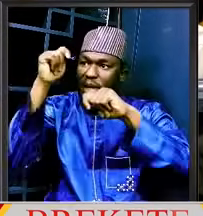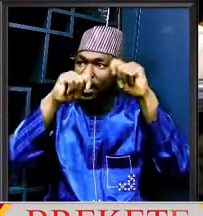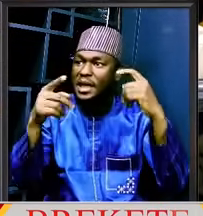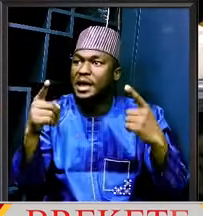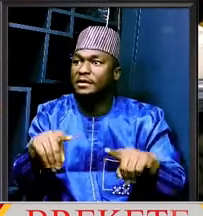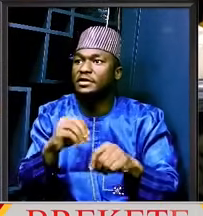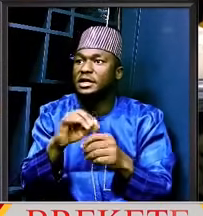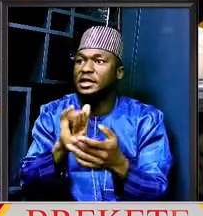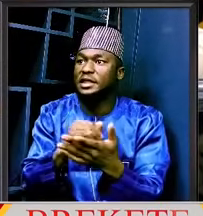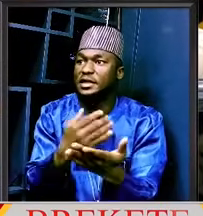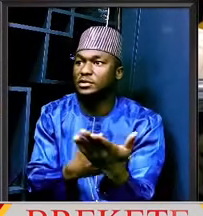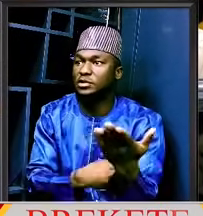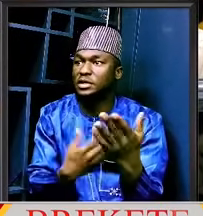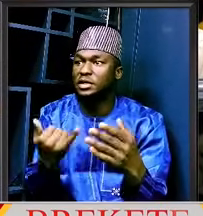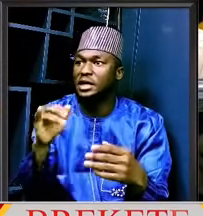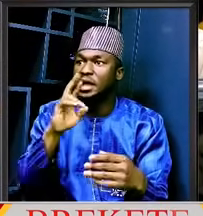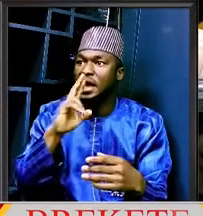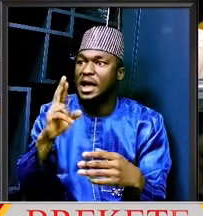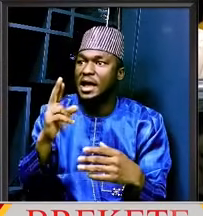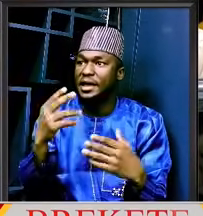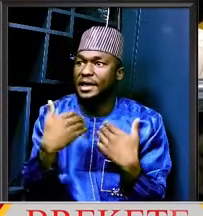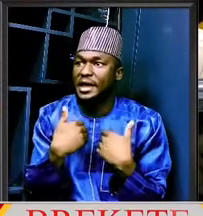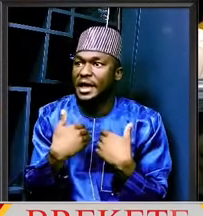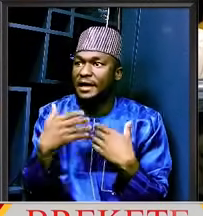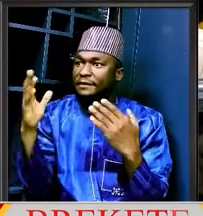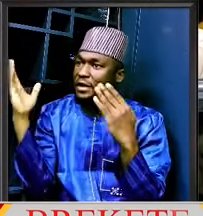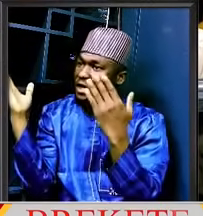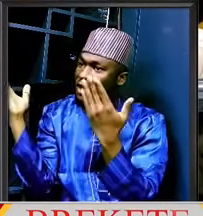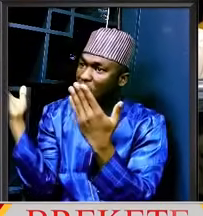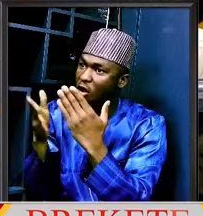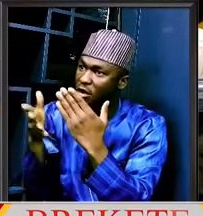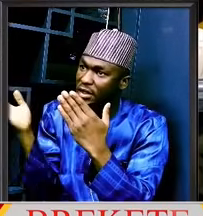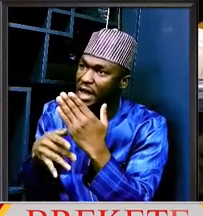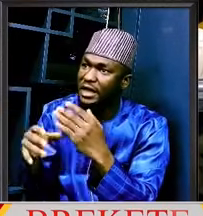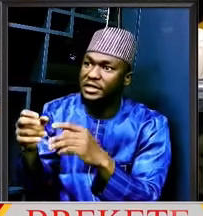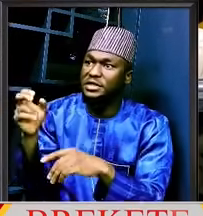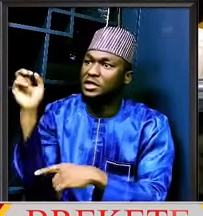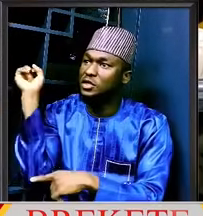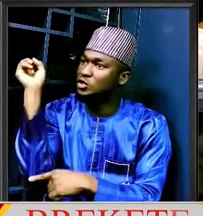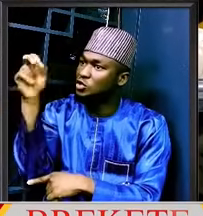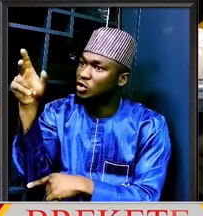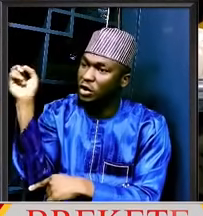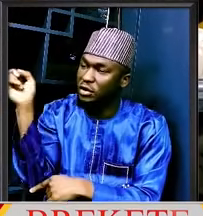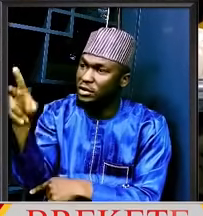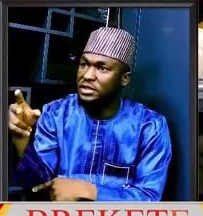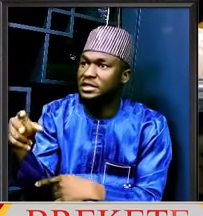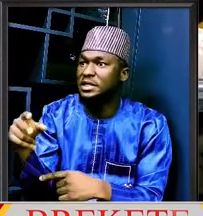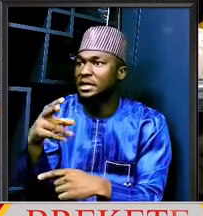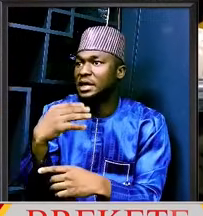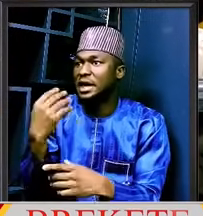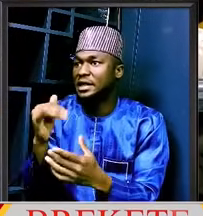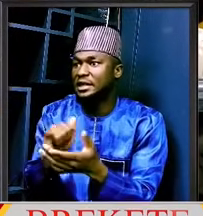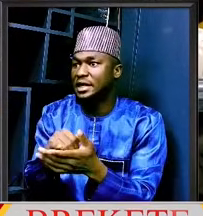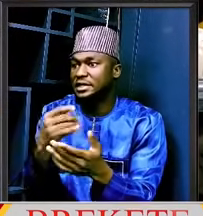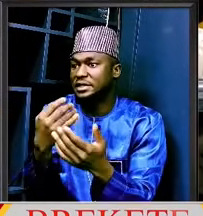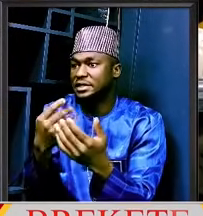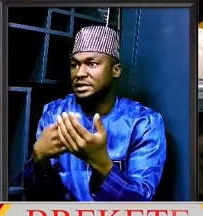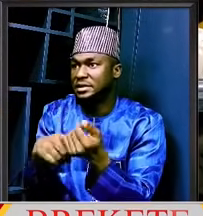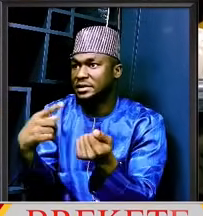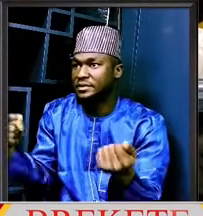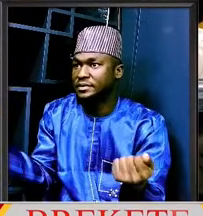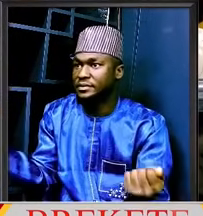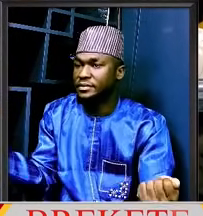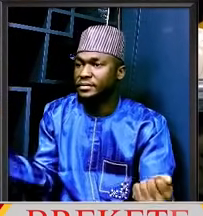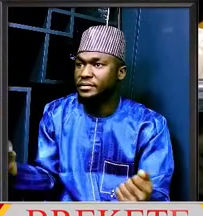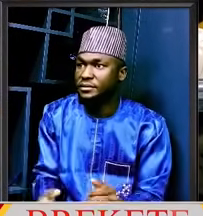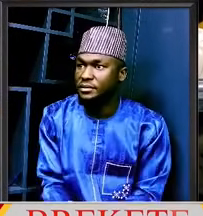Were they carrying weapons? Yes, they were carrying sticks, cutlasses, stones. Those my mother's blocks that she has already molded